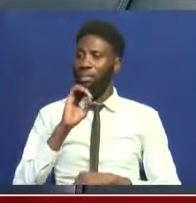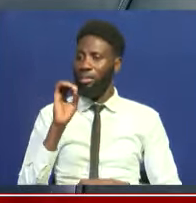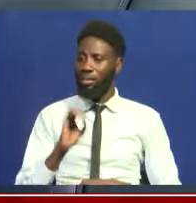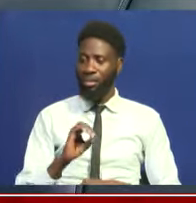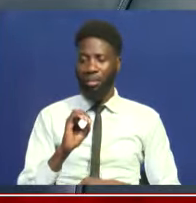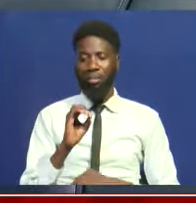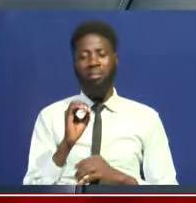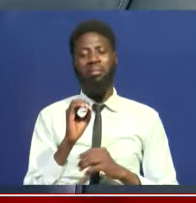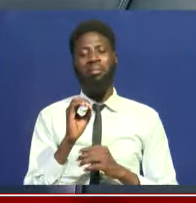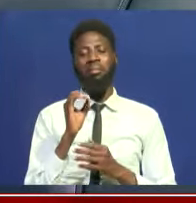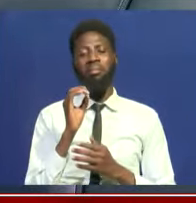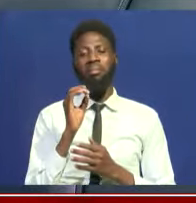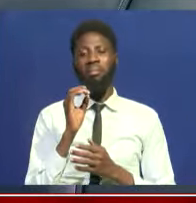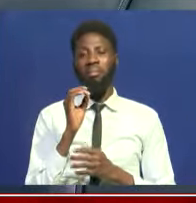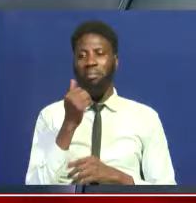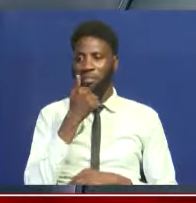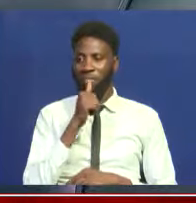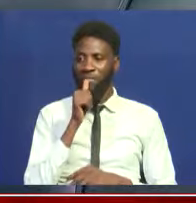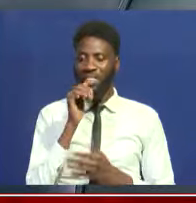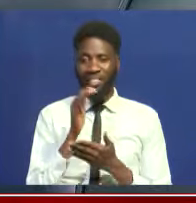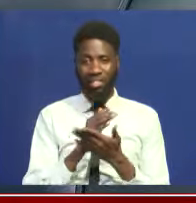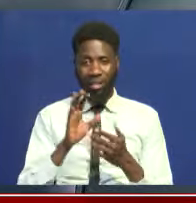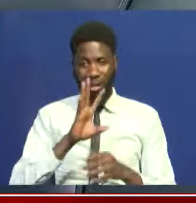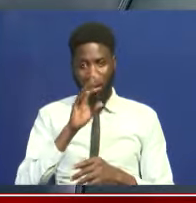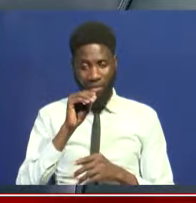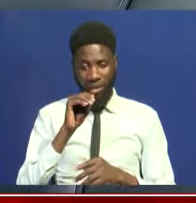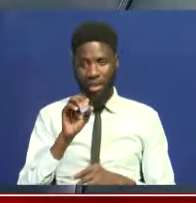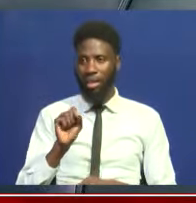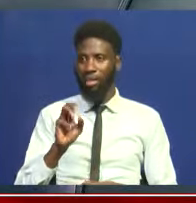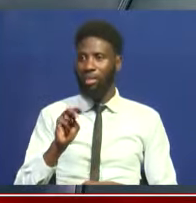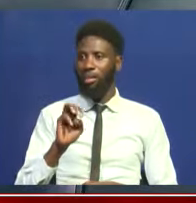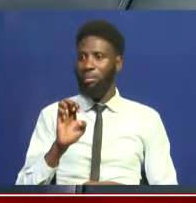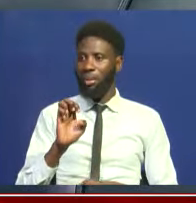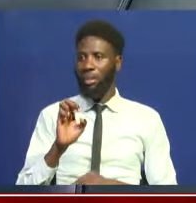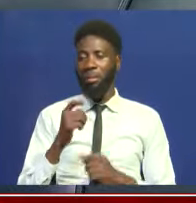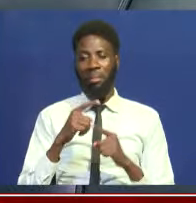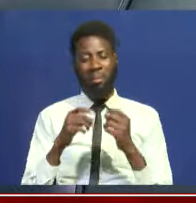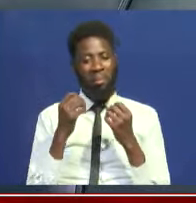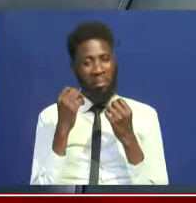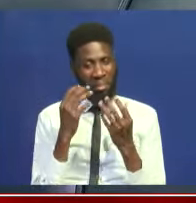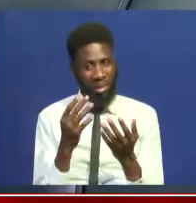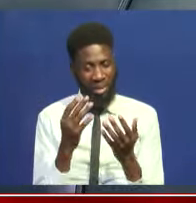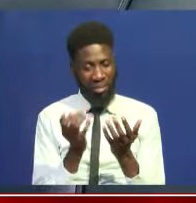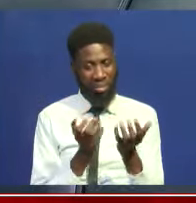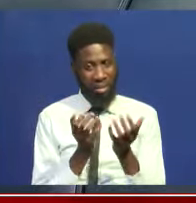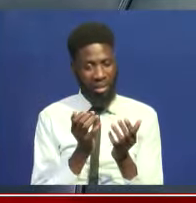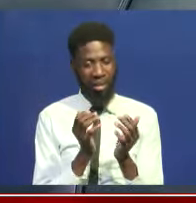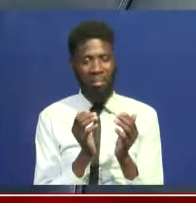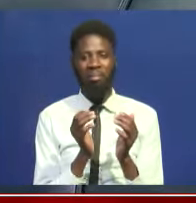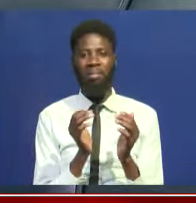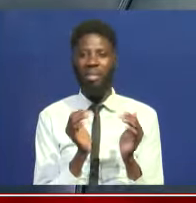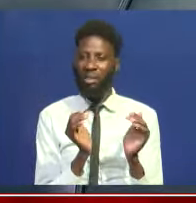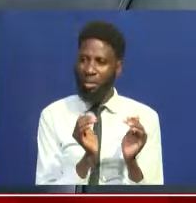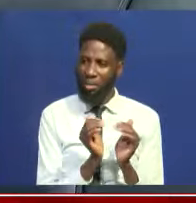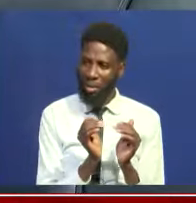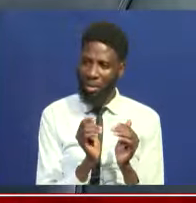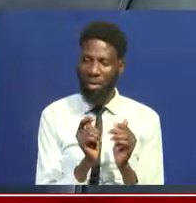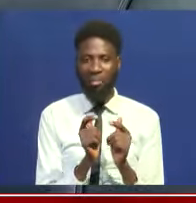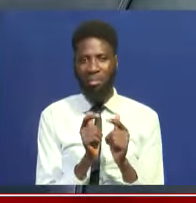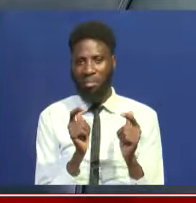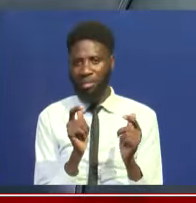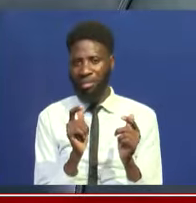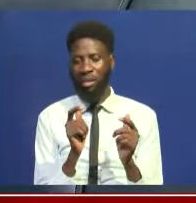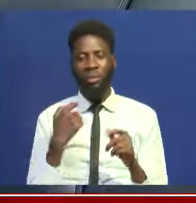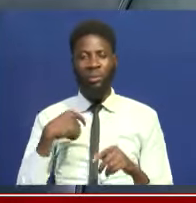in Africa is SME, but I would argue most of the businesses are micro and small. We need many